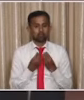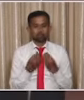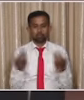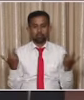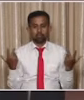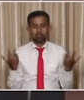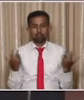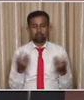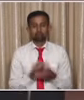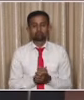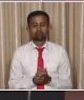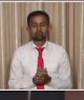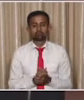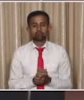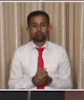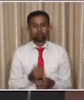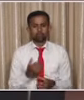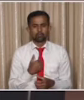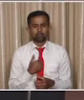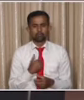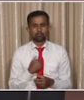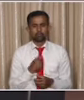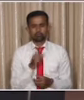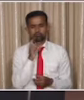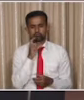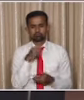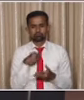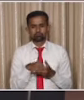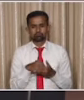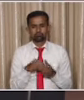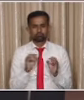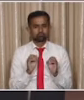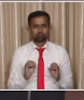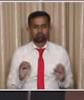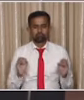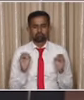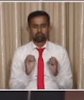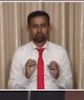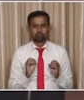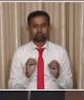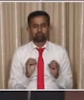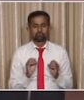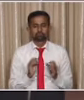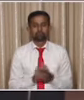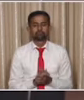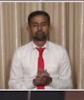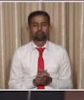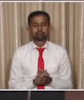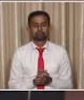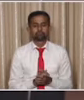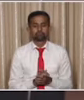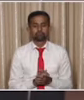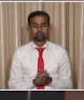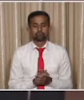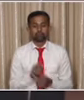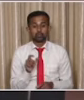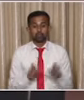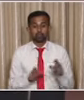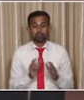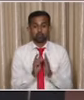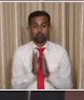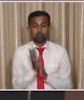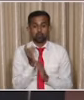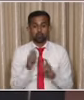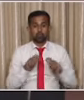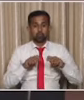They have no regard for us. Now, in addition to the violations of human rights, today we